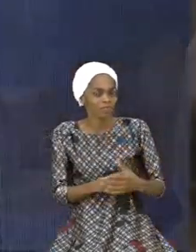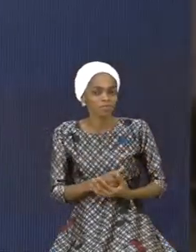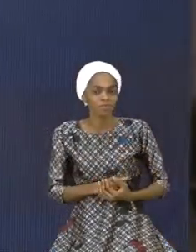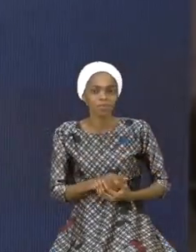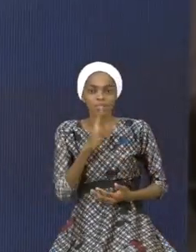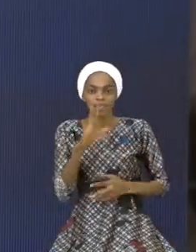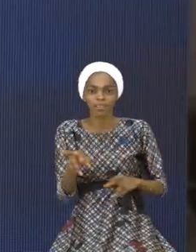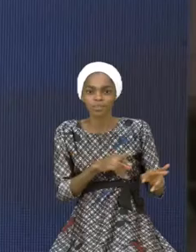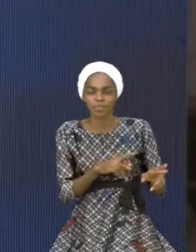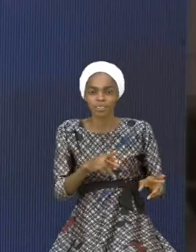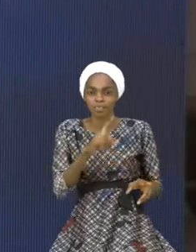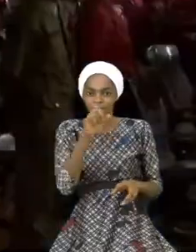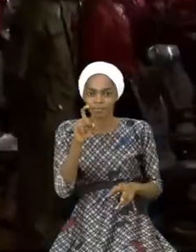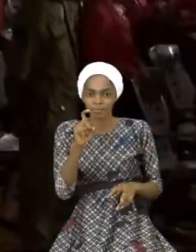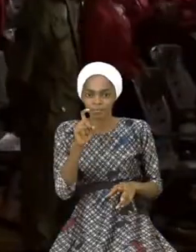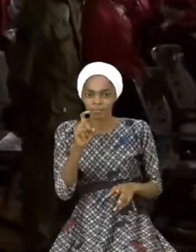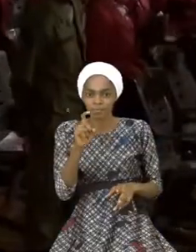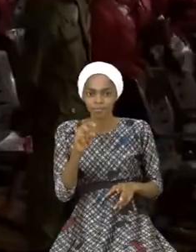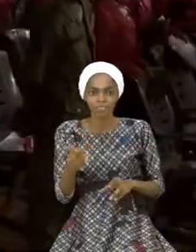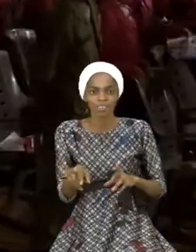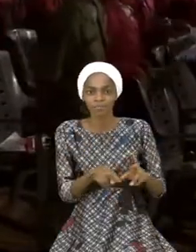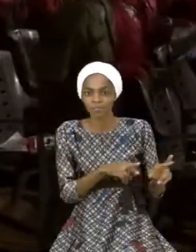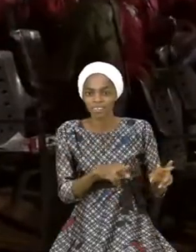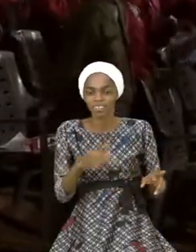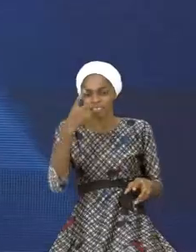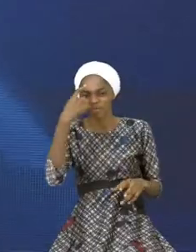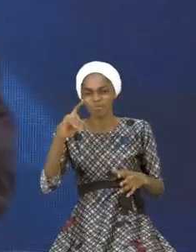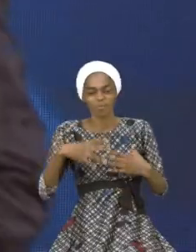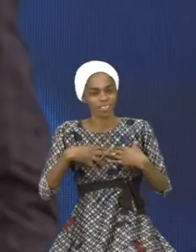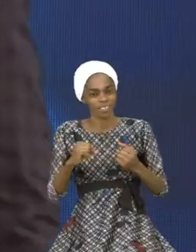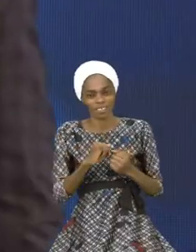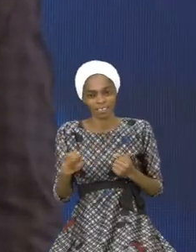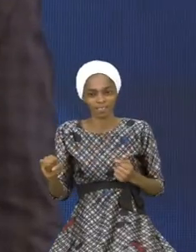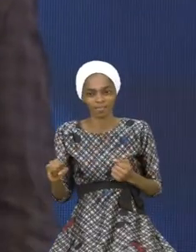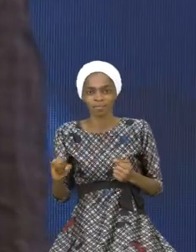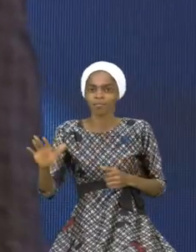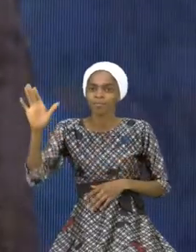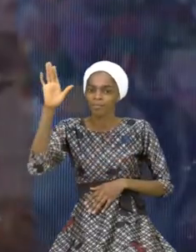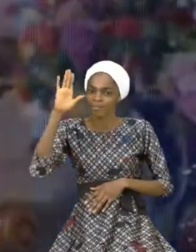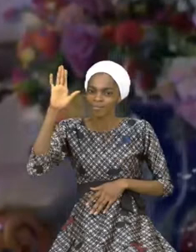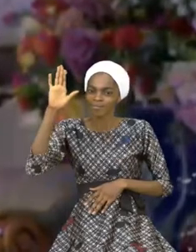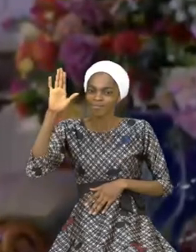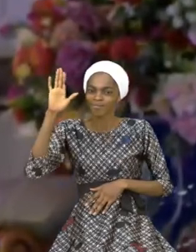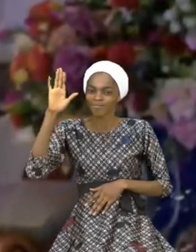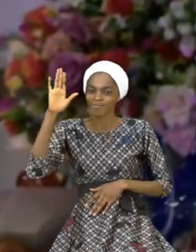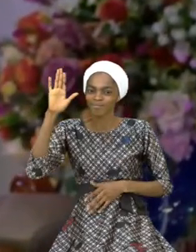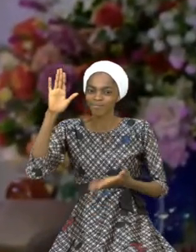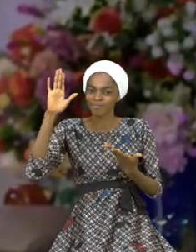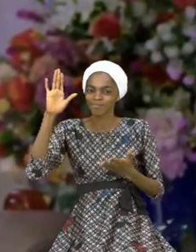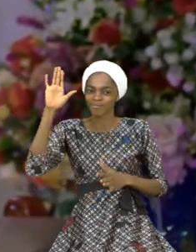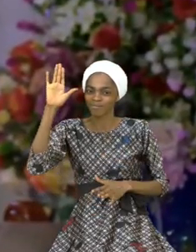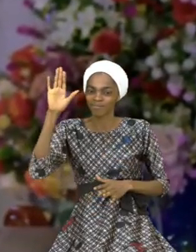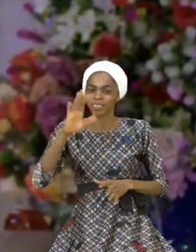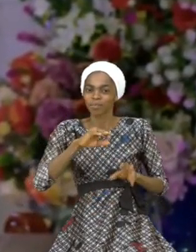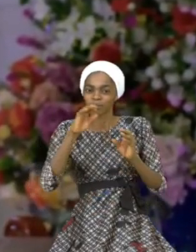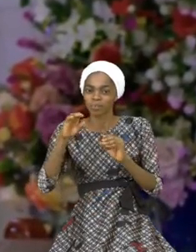are you ready for the miracle ready for the healing rest of the hand and leave the other